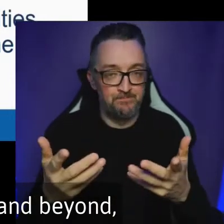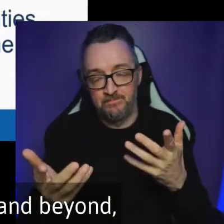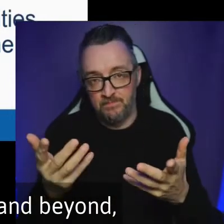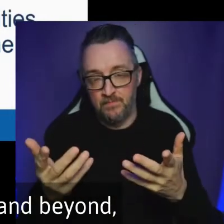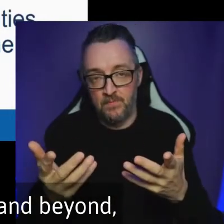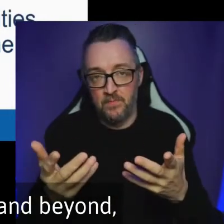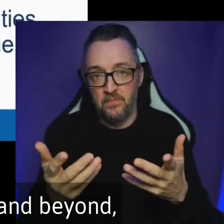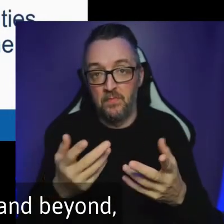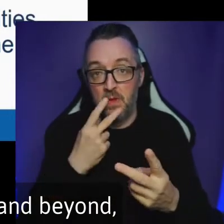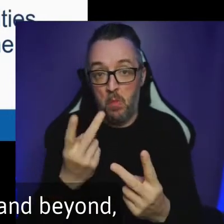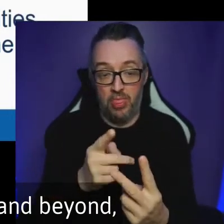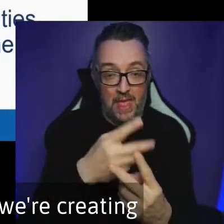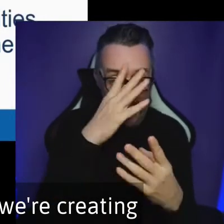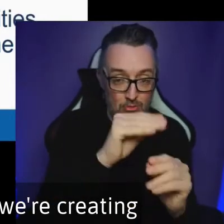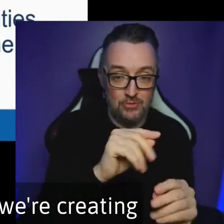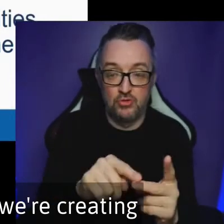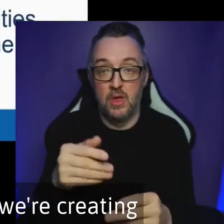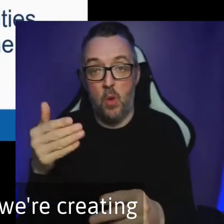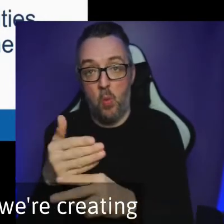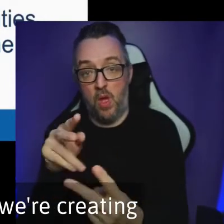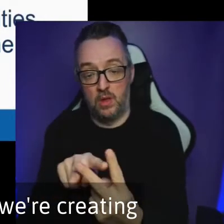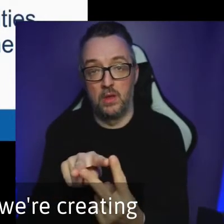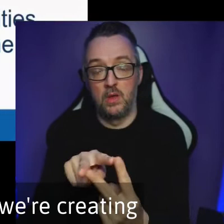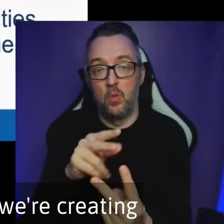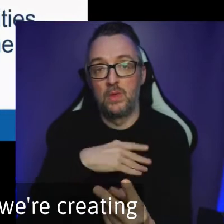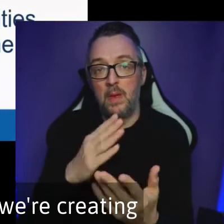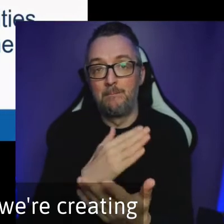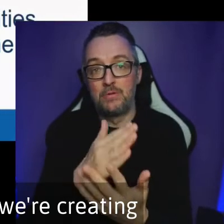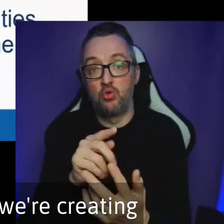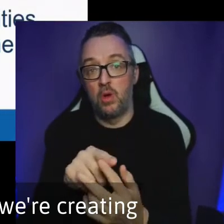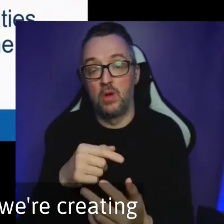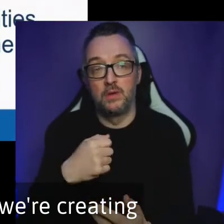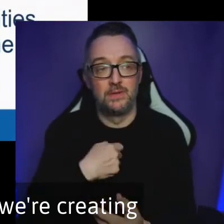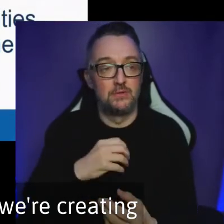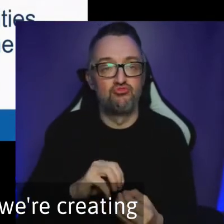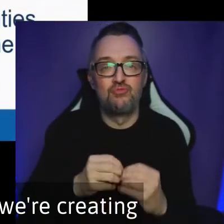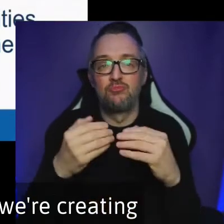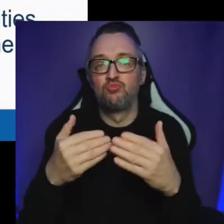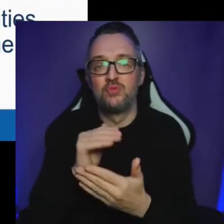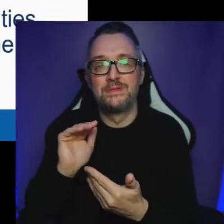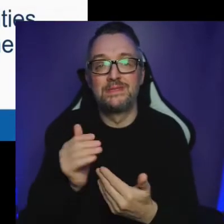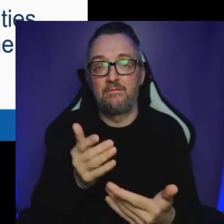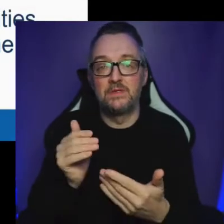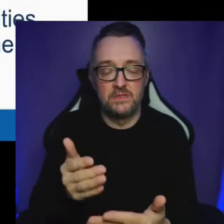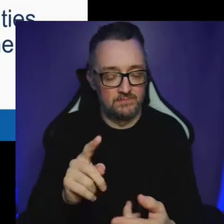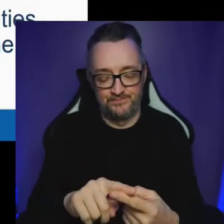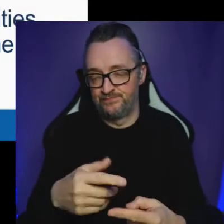both of these areas and beyond. It's about ensuring that all of these services that we're creating, whether